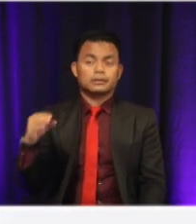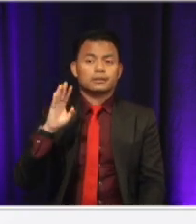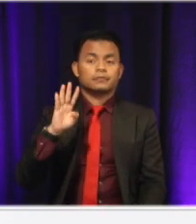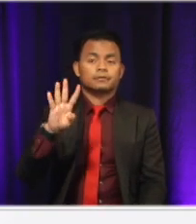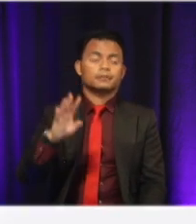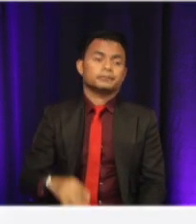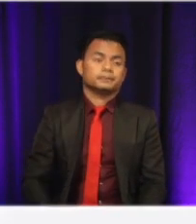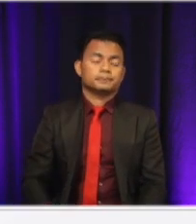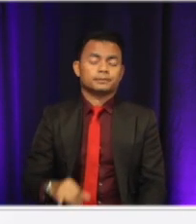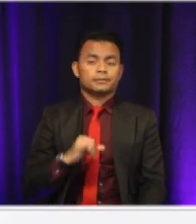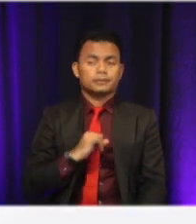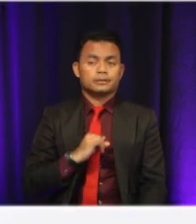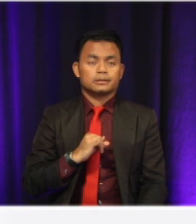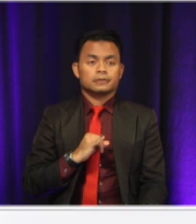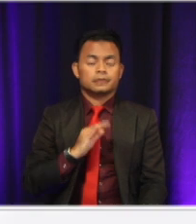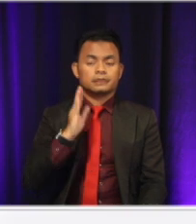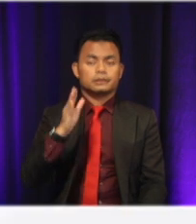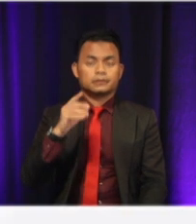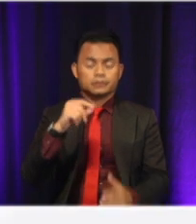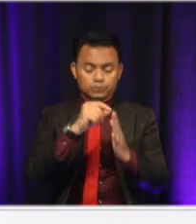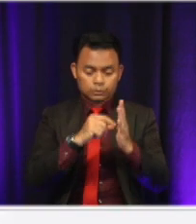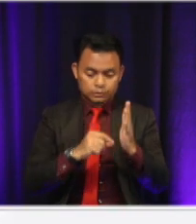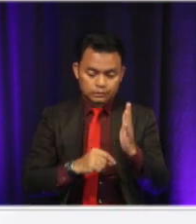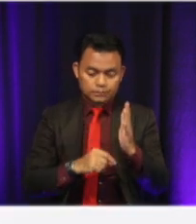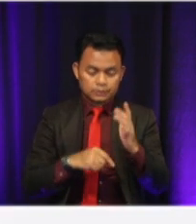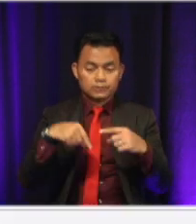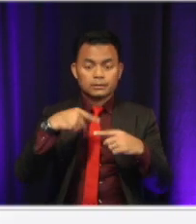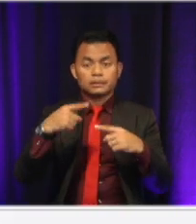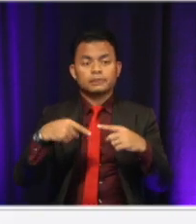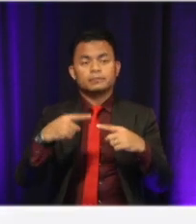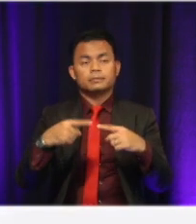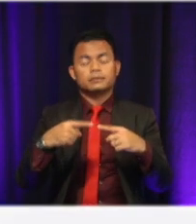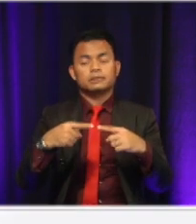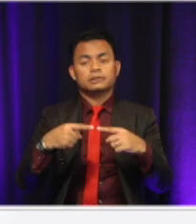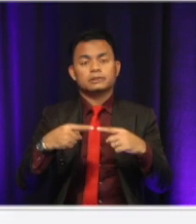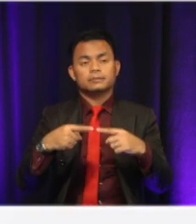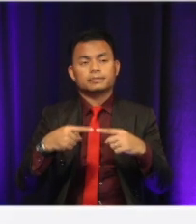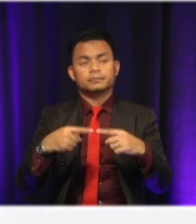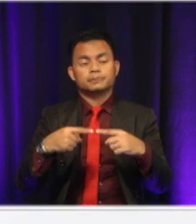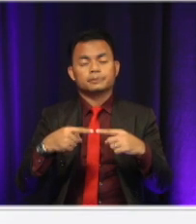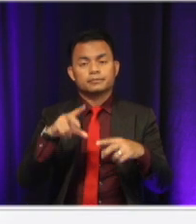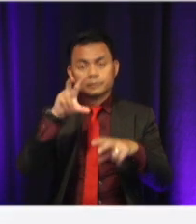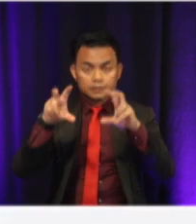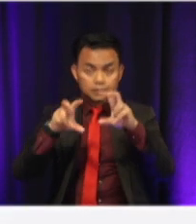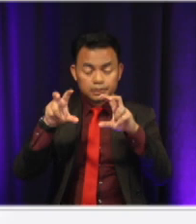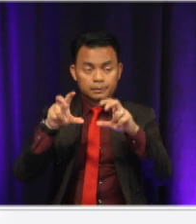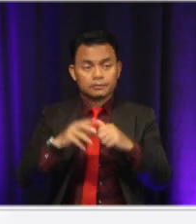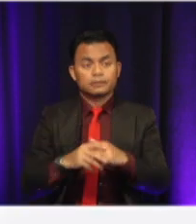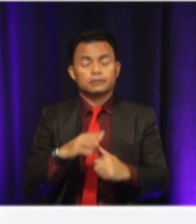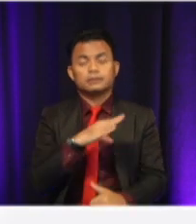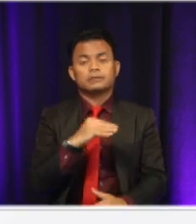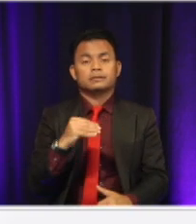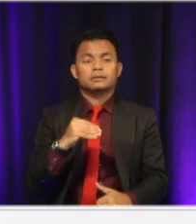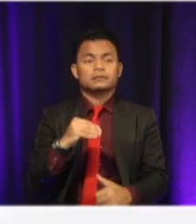our persona discovered the field of daffodils, they took away his